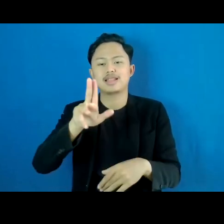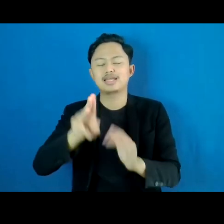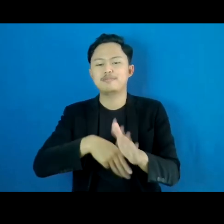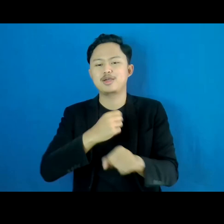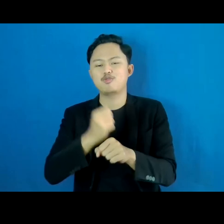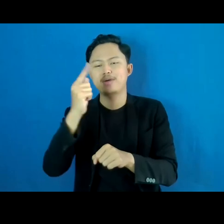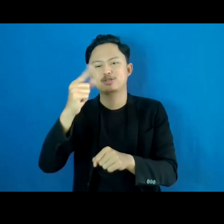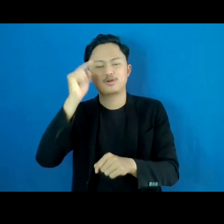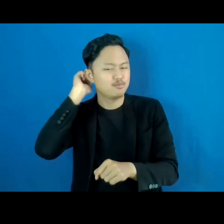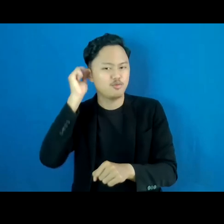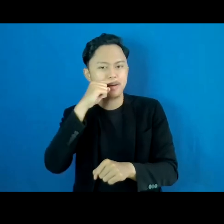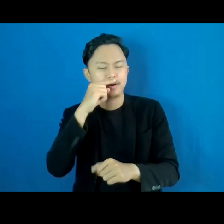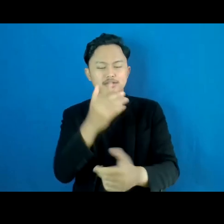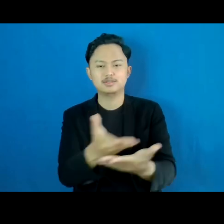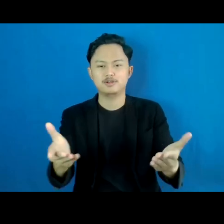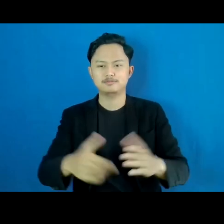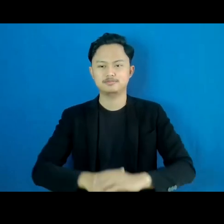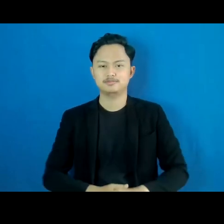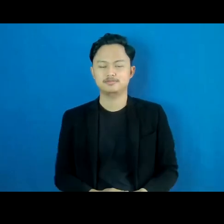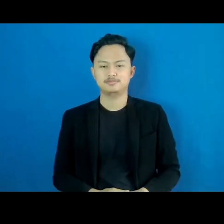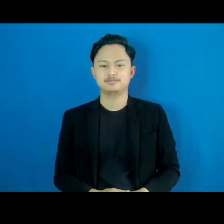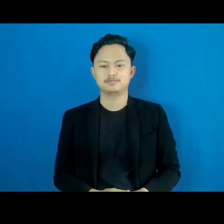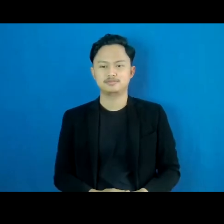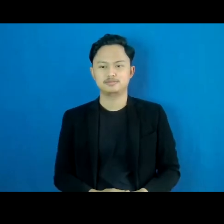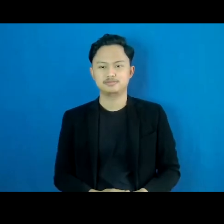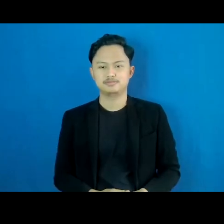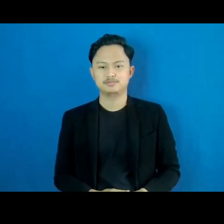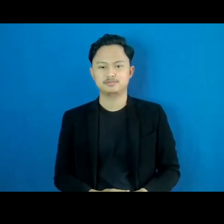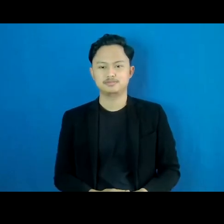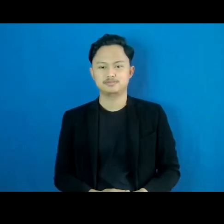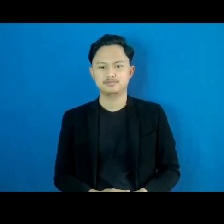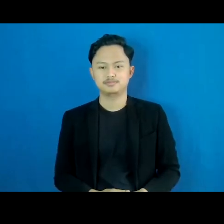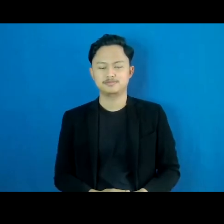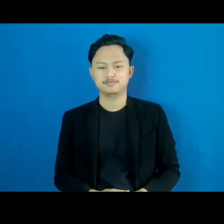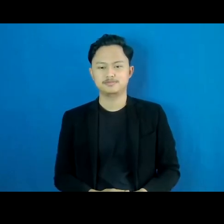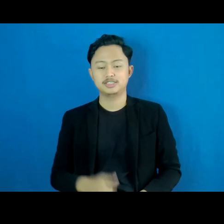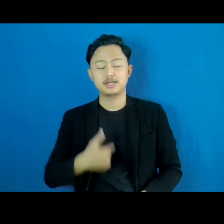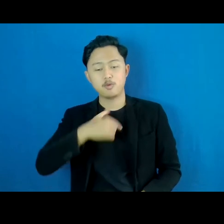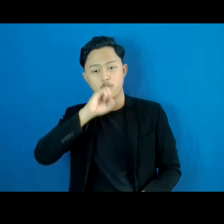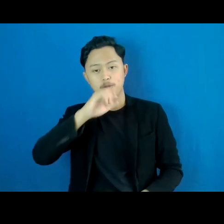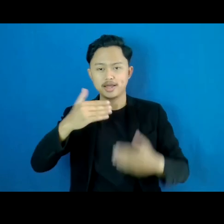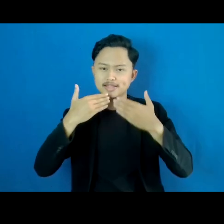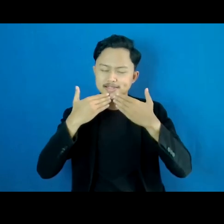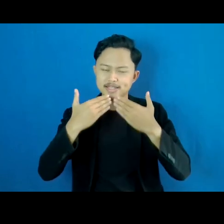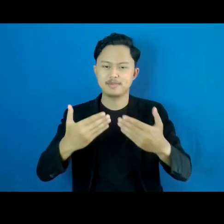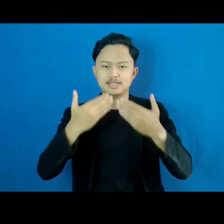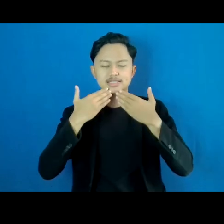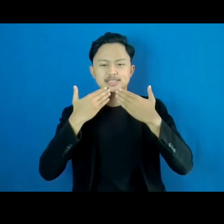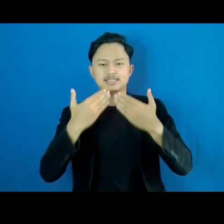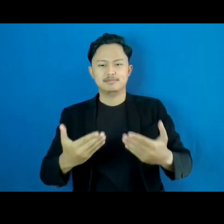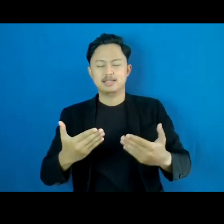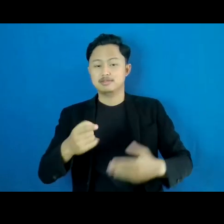and gentlemen. And last but not least, I, Sarah Wayne, would want to say thank you again, and we look forward